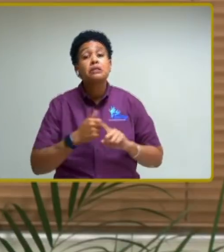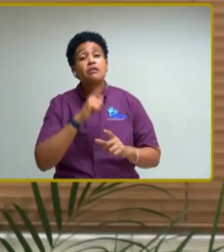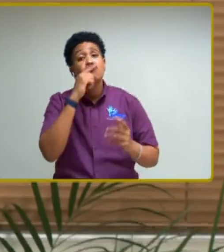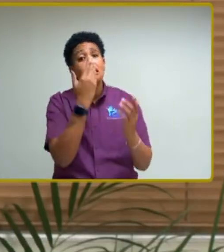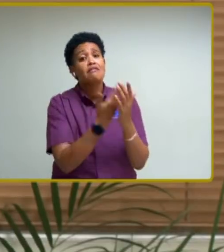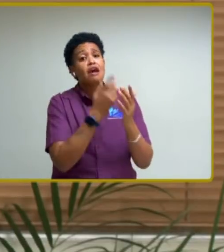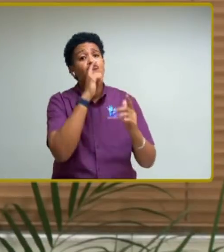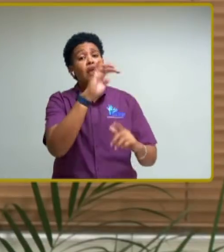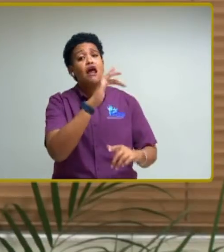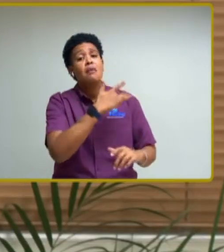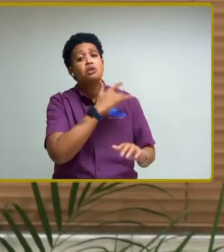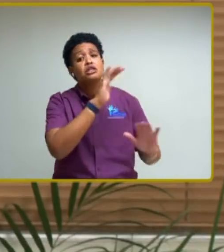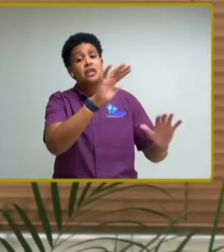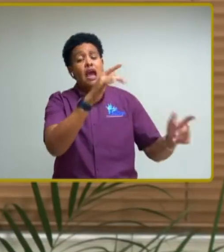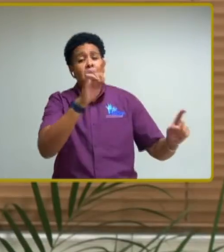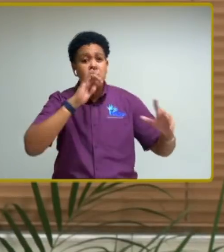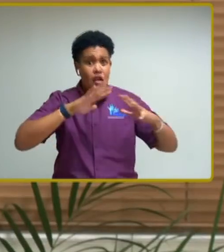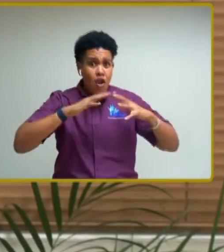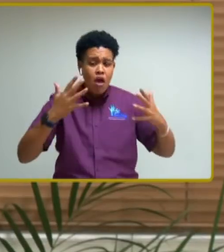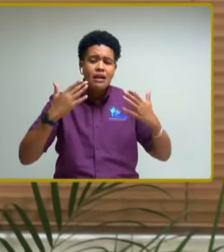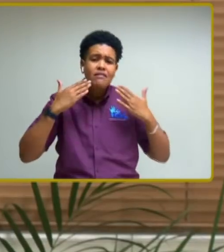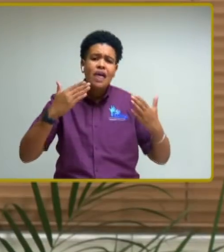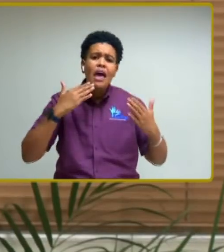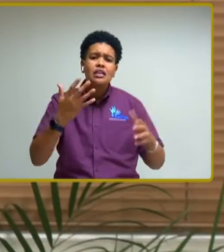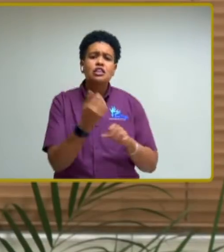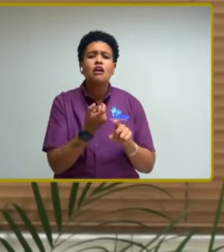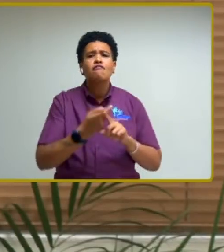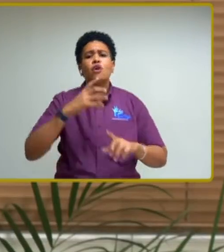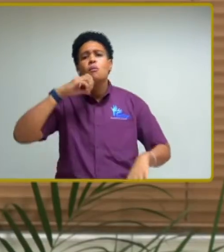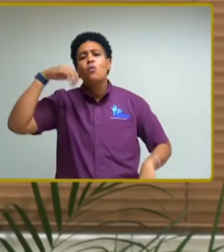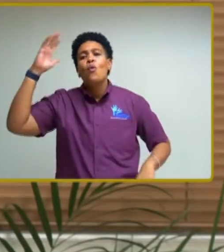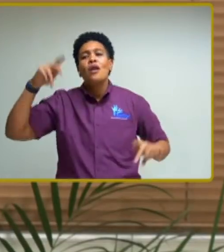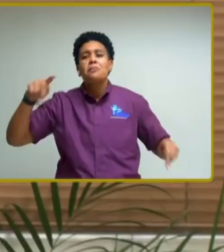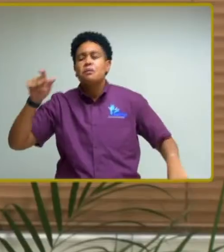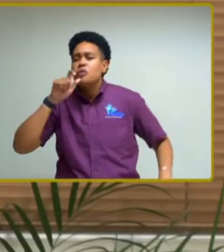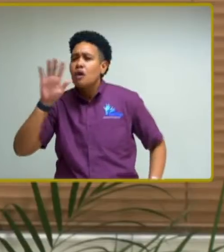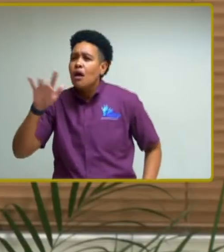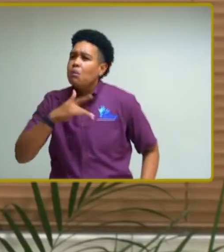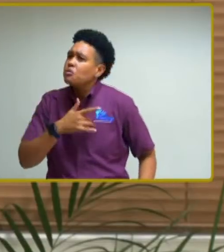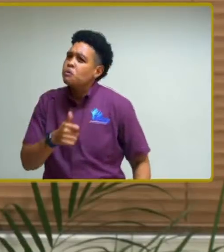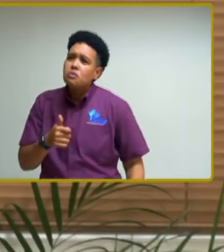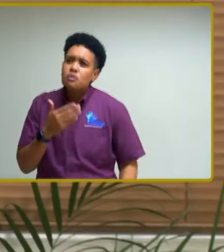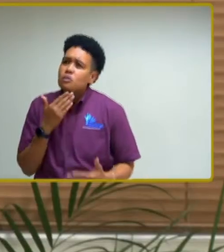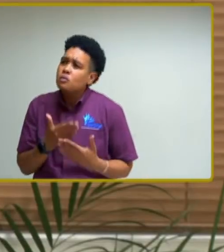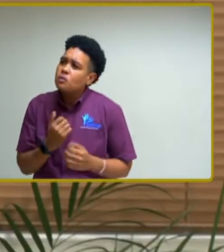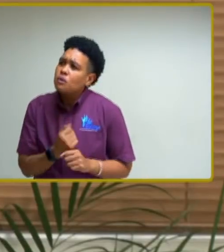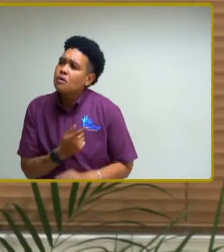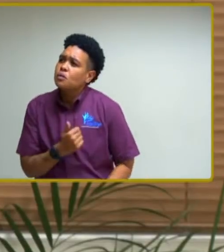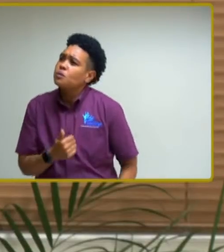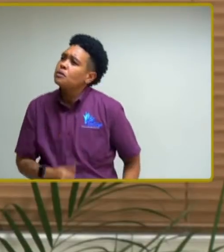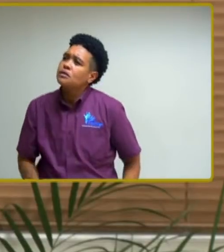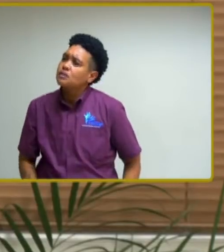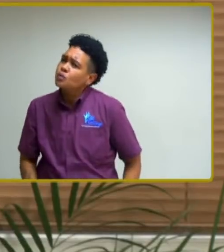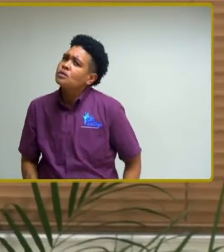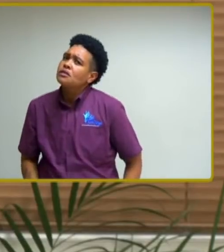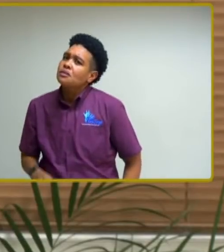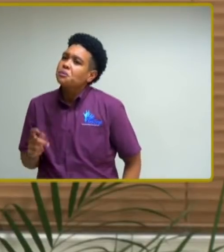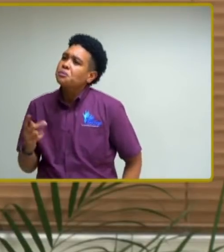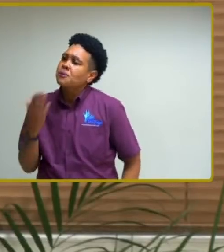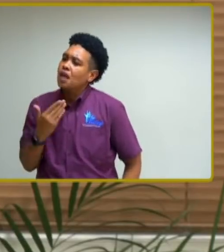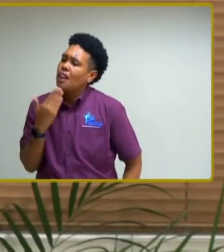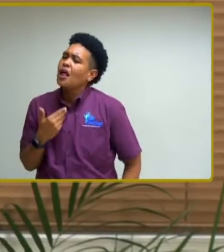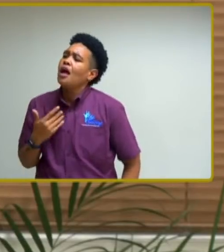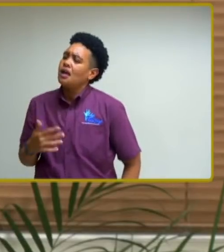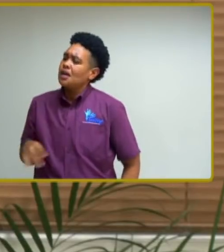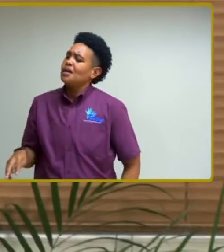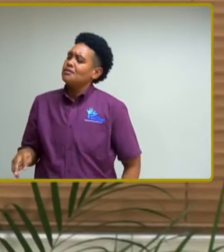fact appreciating it. Got a lot of thanks from senior citizens who are very appreciative of what is happening. And I'm sure the rest of the